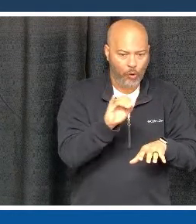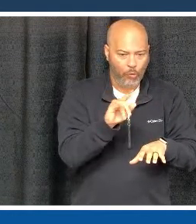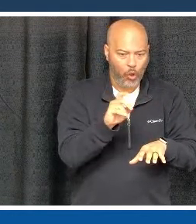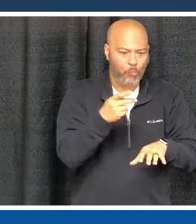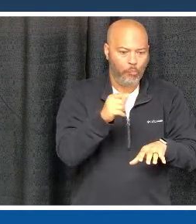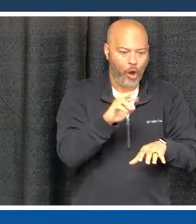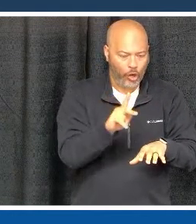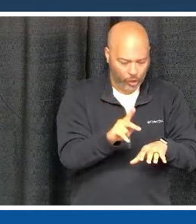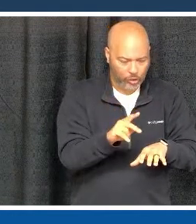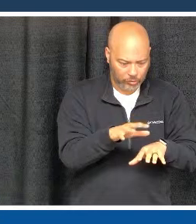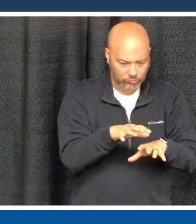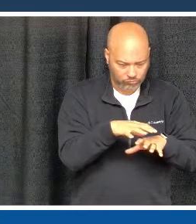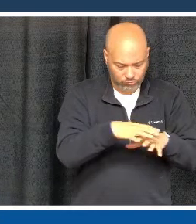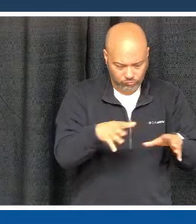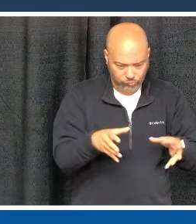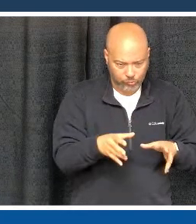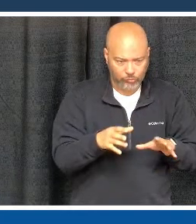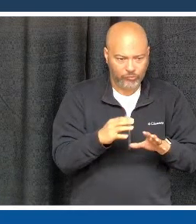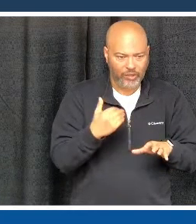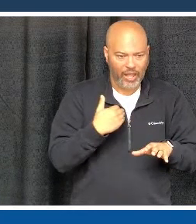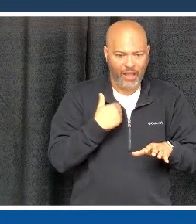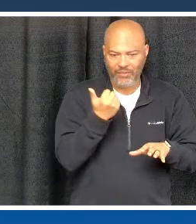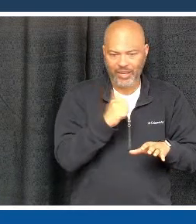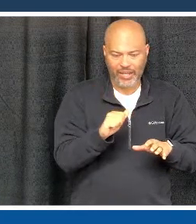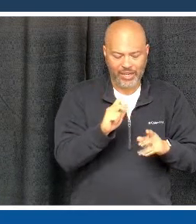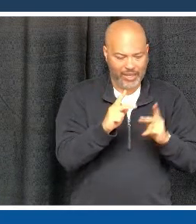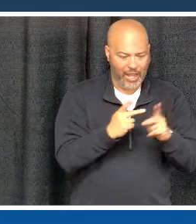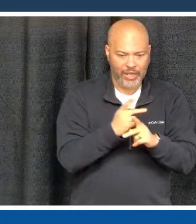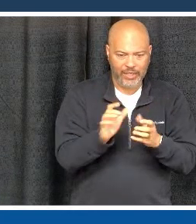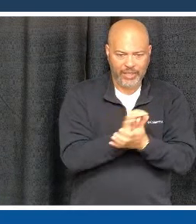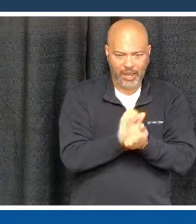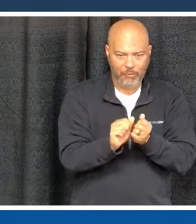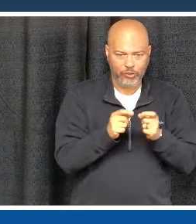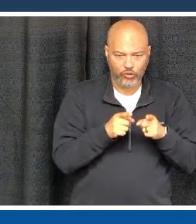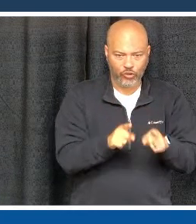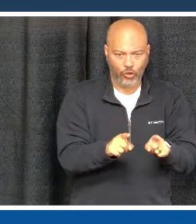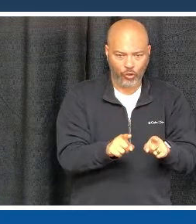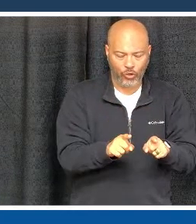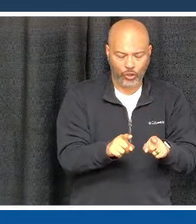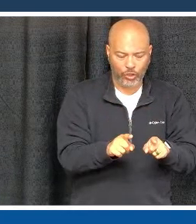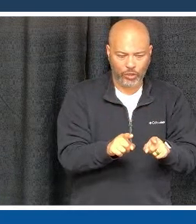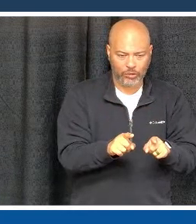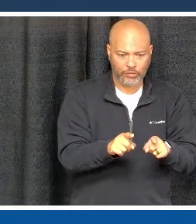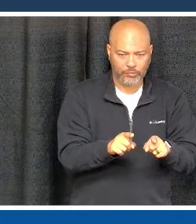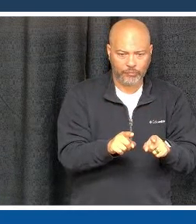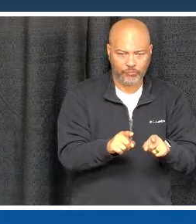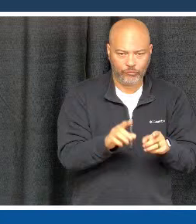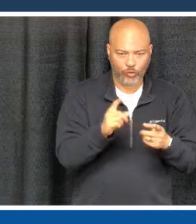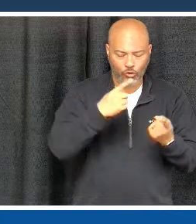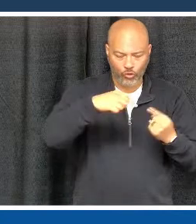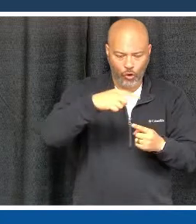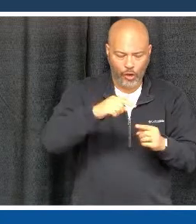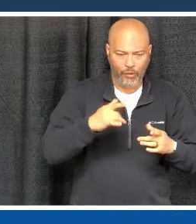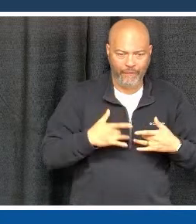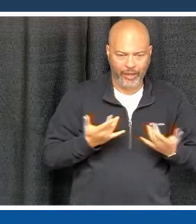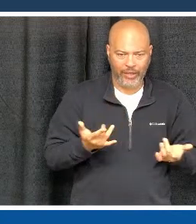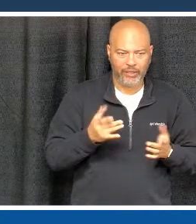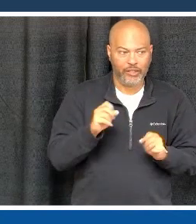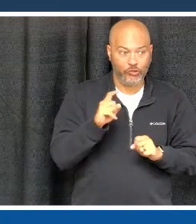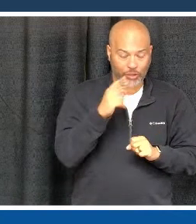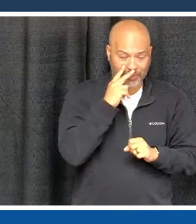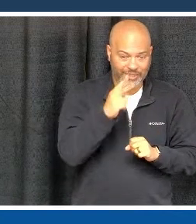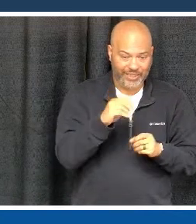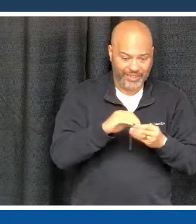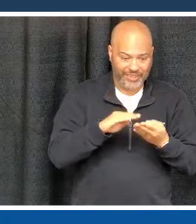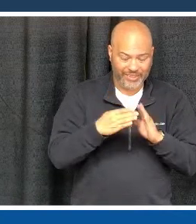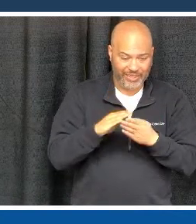park, that had any level of damage during the tornado event. And as you can see in the